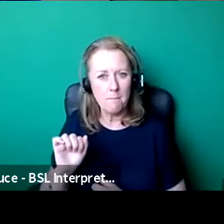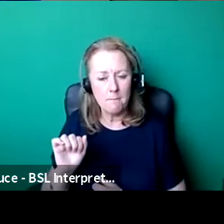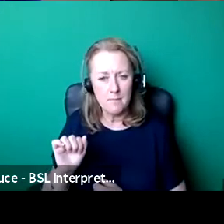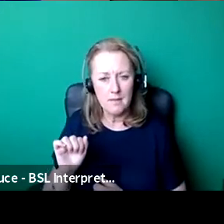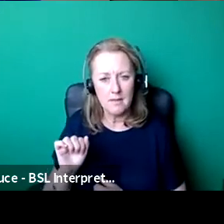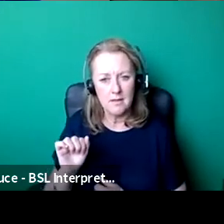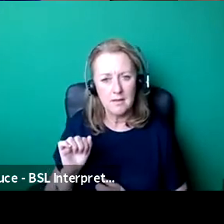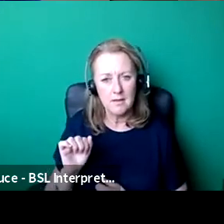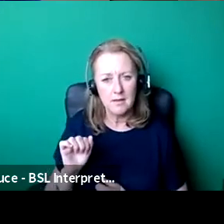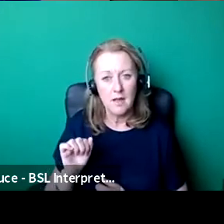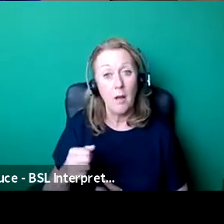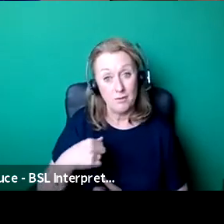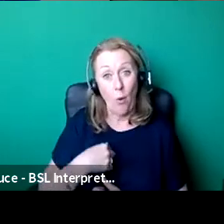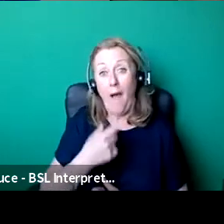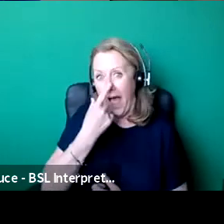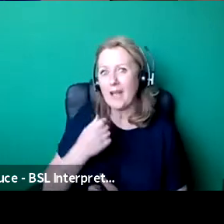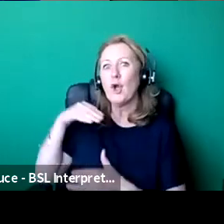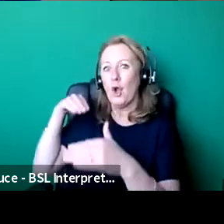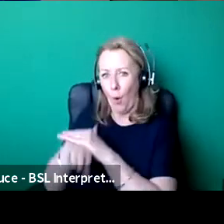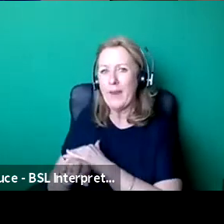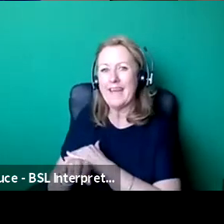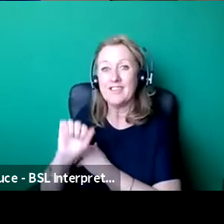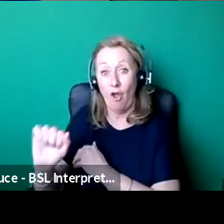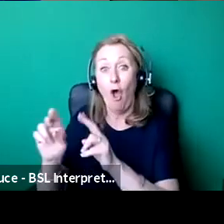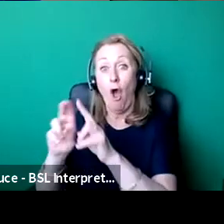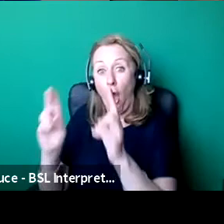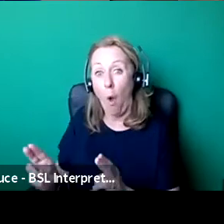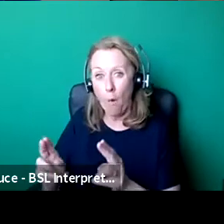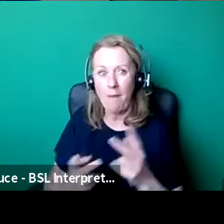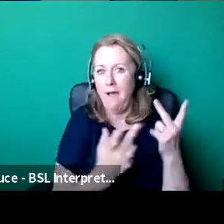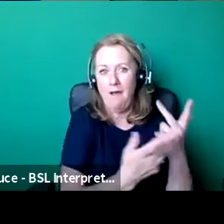particular side of being a female and of being a journalist in Libya.